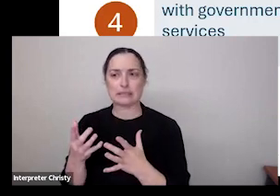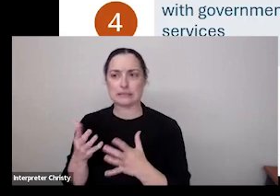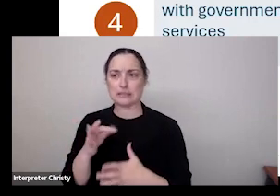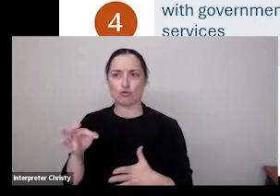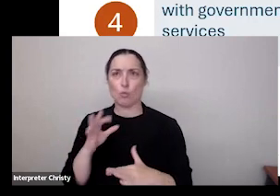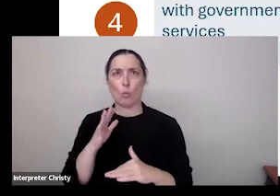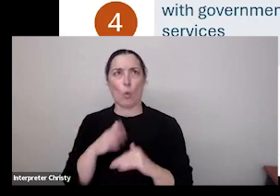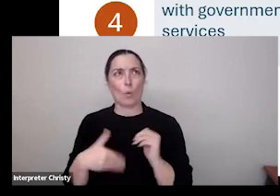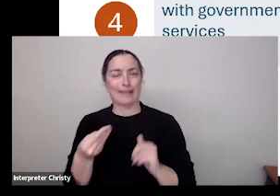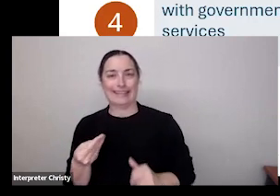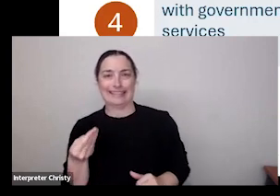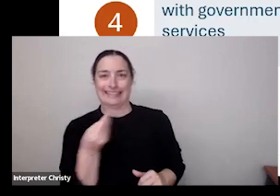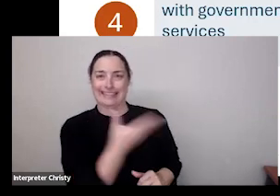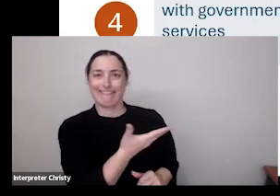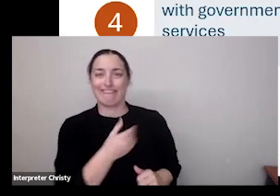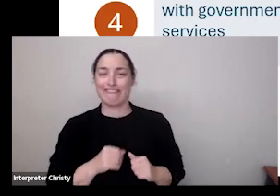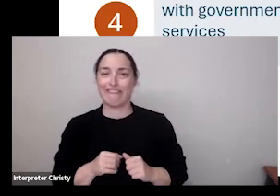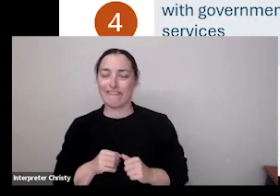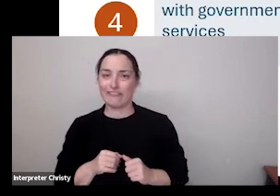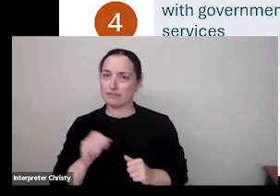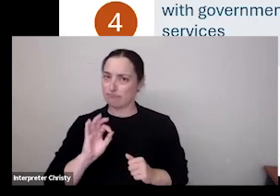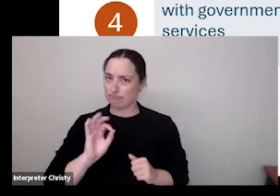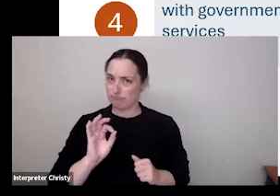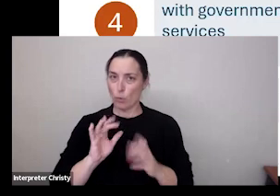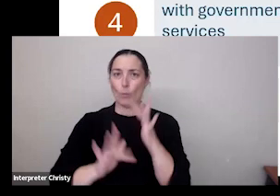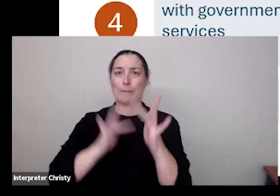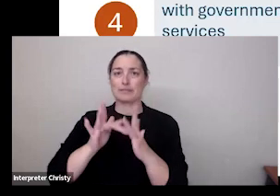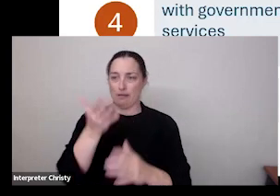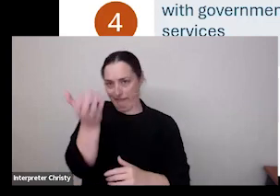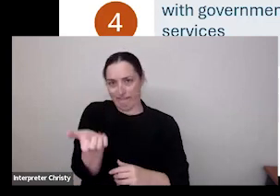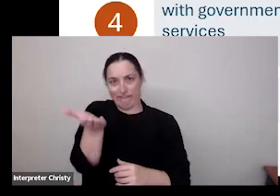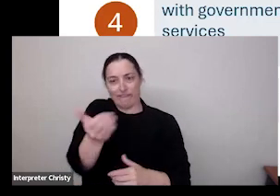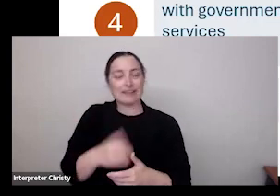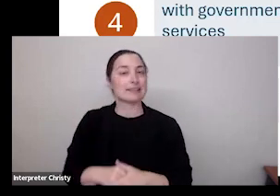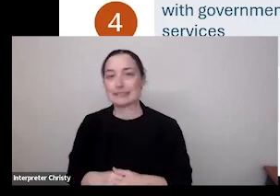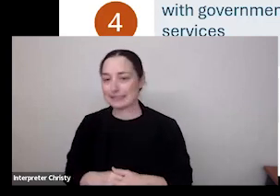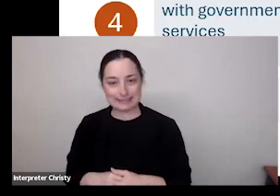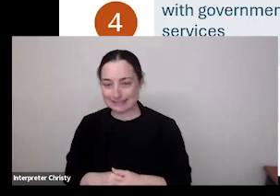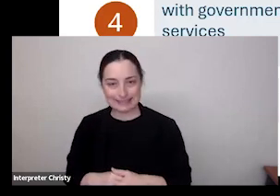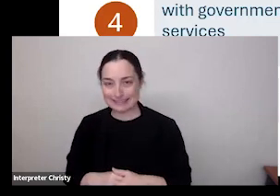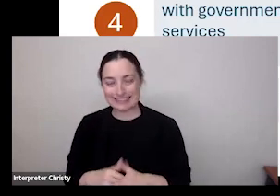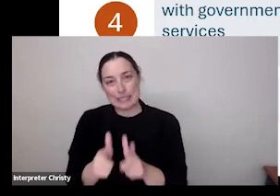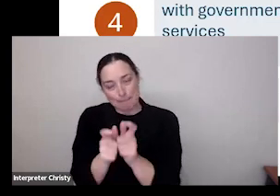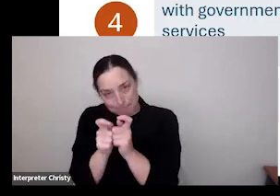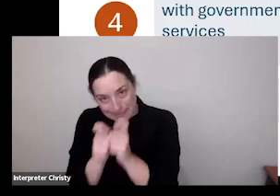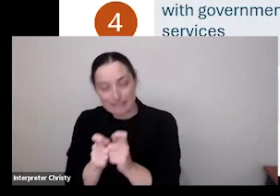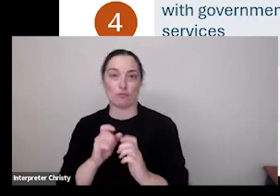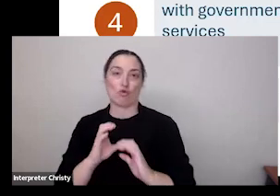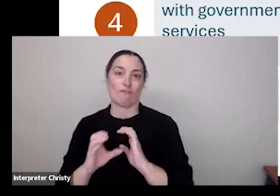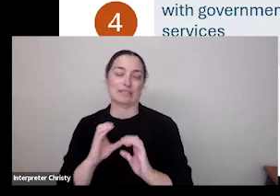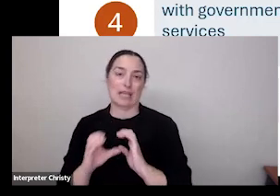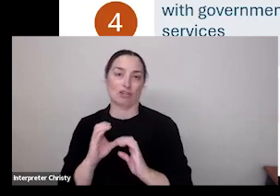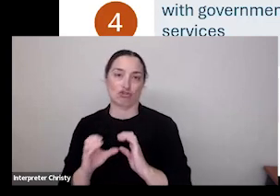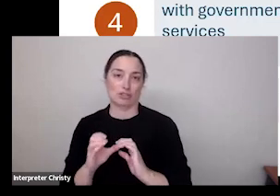giving information and resources or providing resources on a website. It's about having meaningful conversations and personalizing that information to the